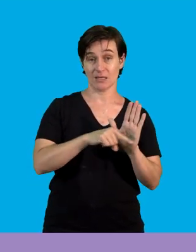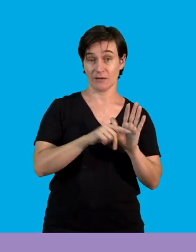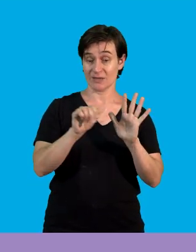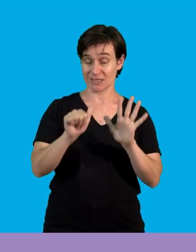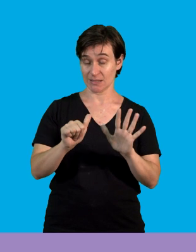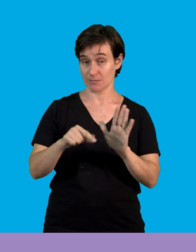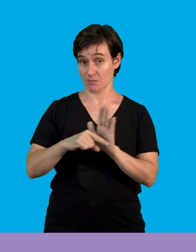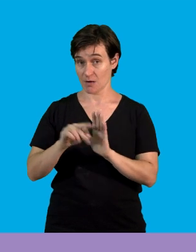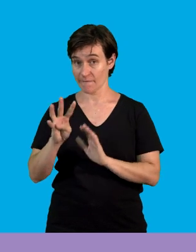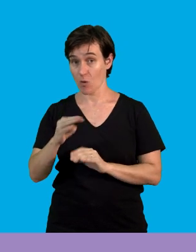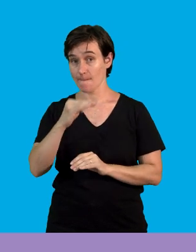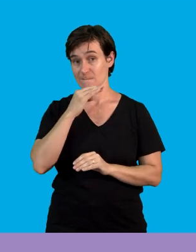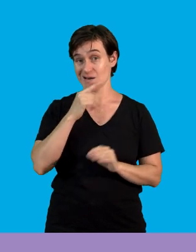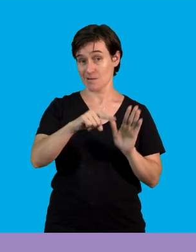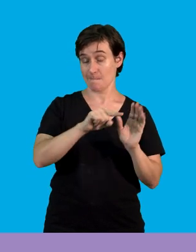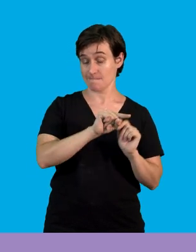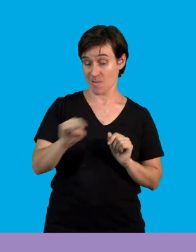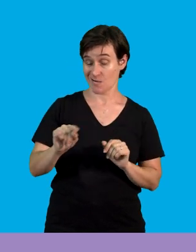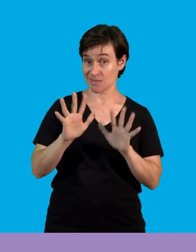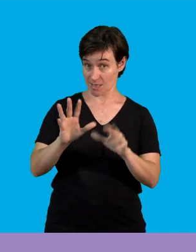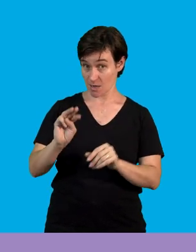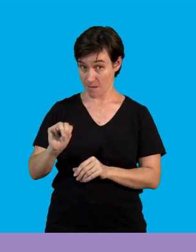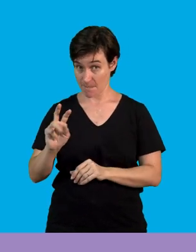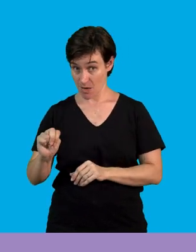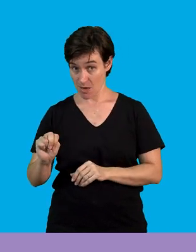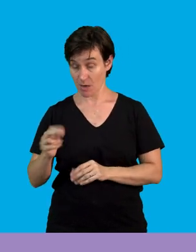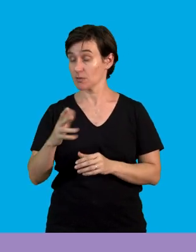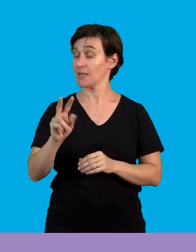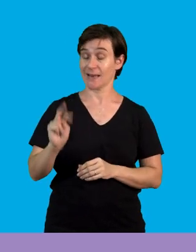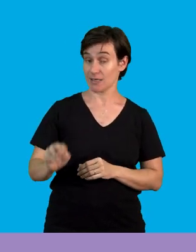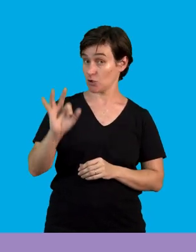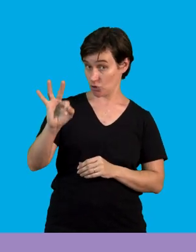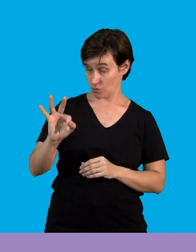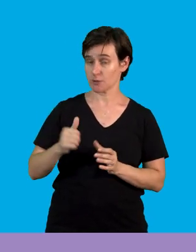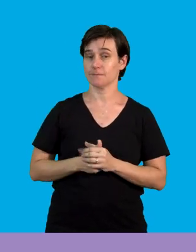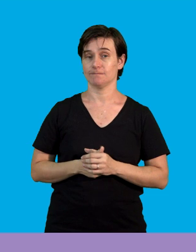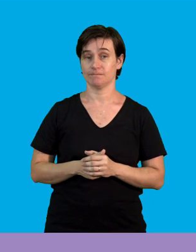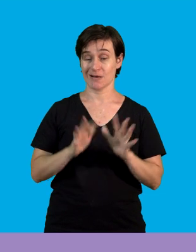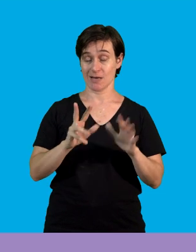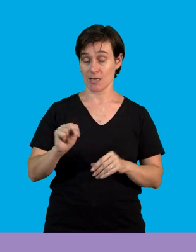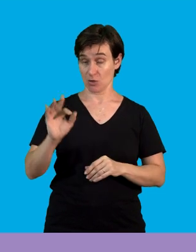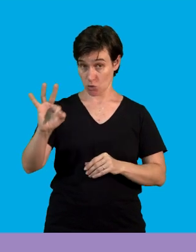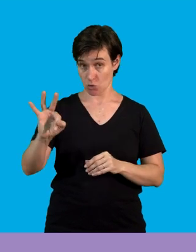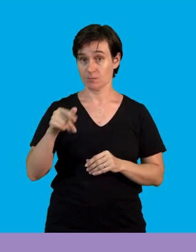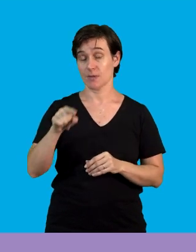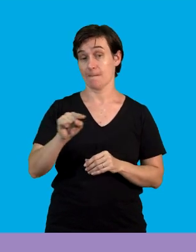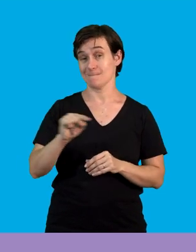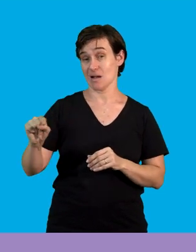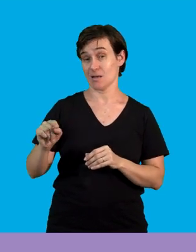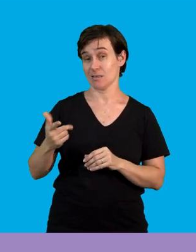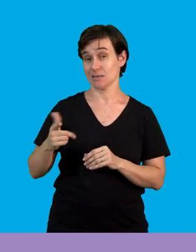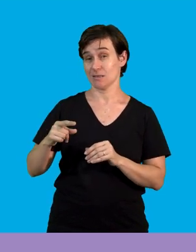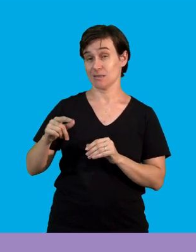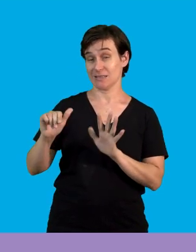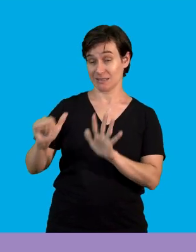6 and negative 4, which is negative 10, n cubed. And we have negative